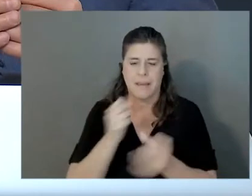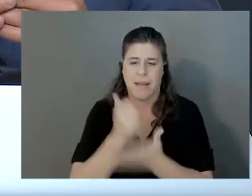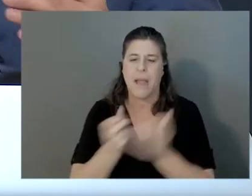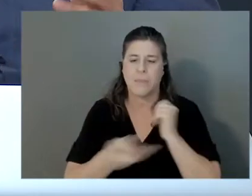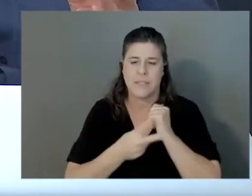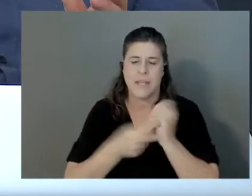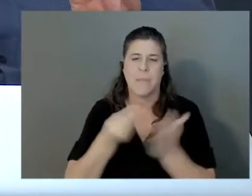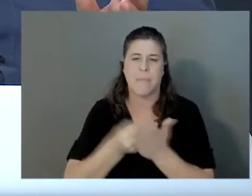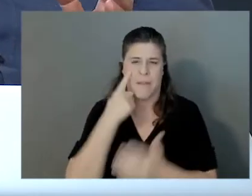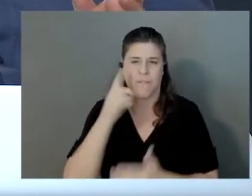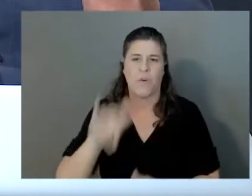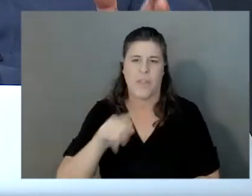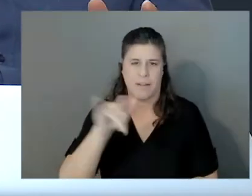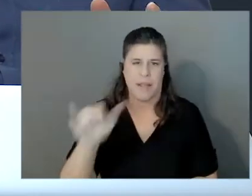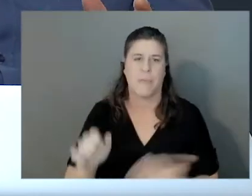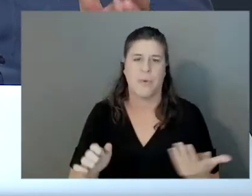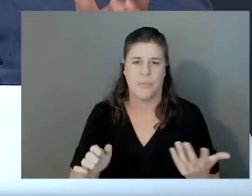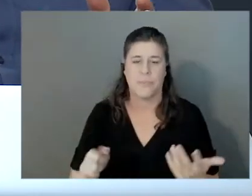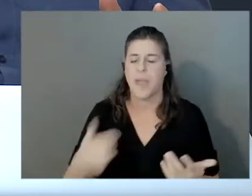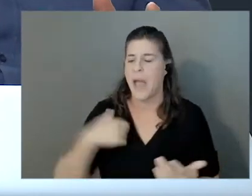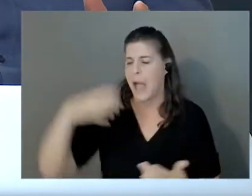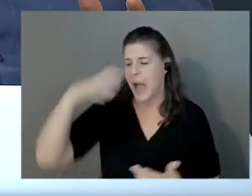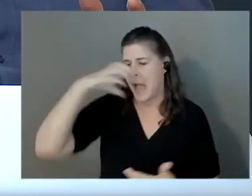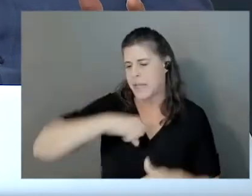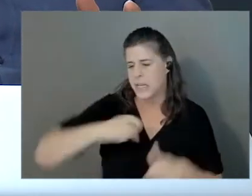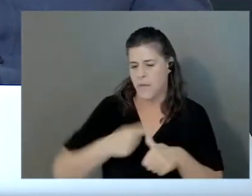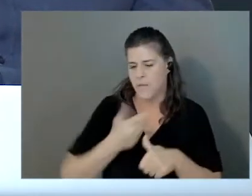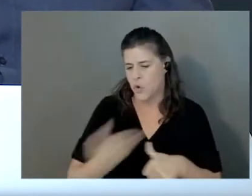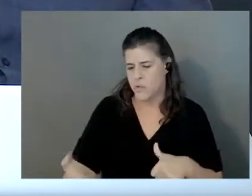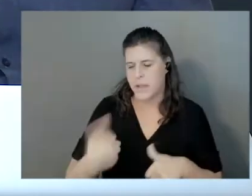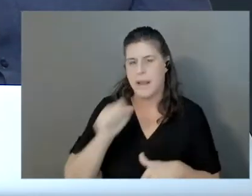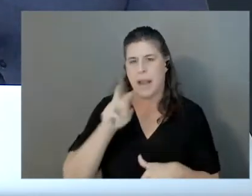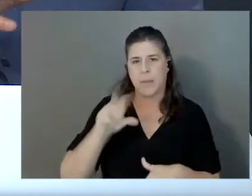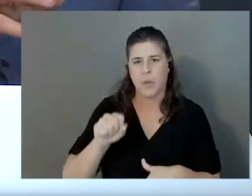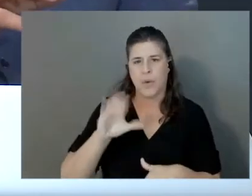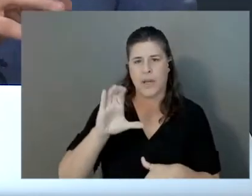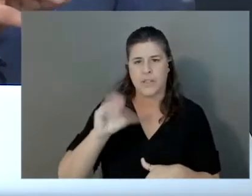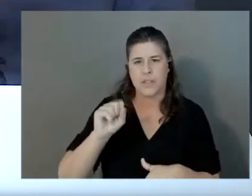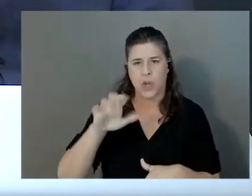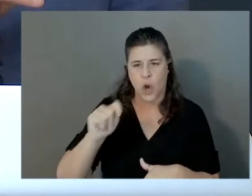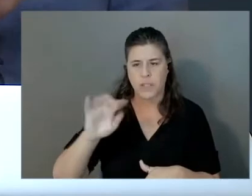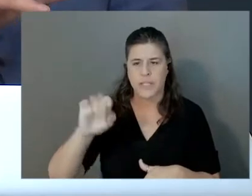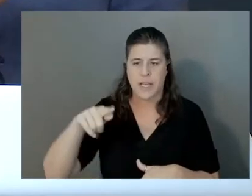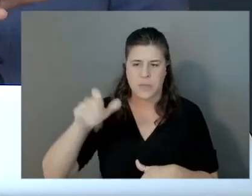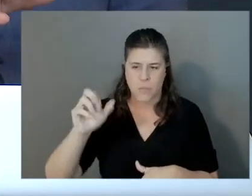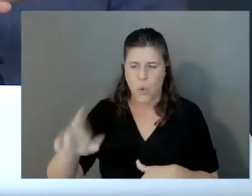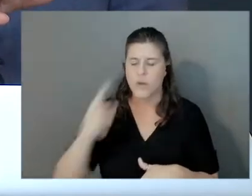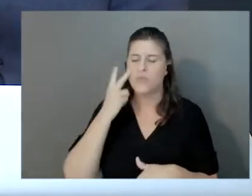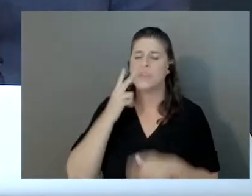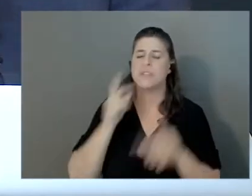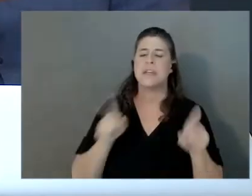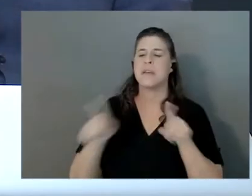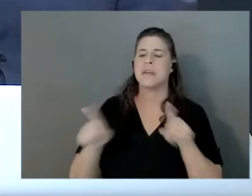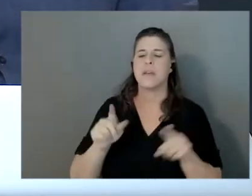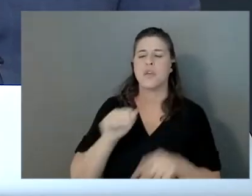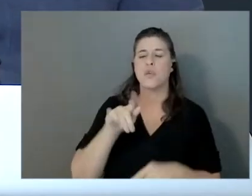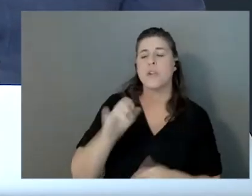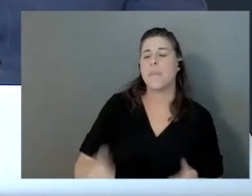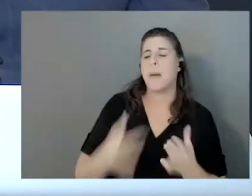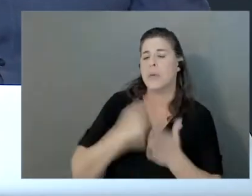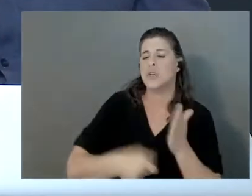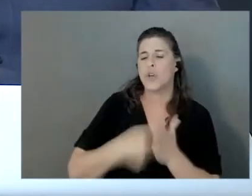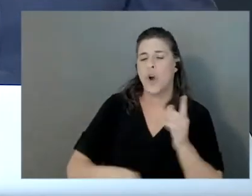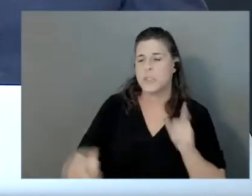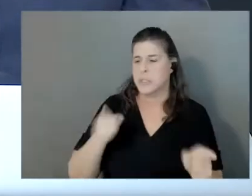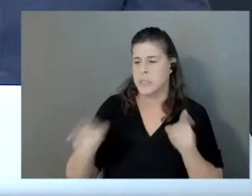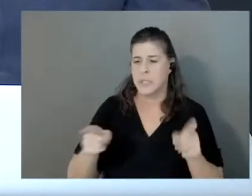table. So I guess the first step is go to AWS Cost Explorer and understand your table's cost structure. Because if